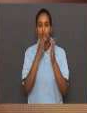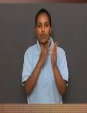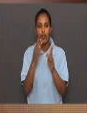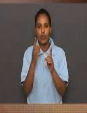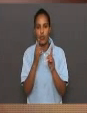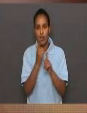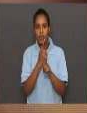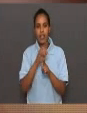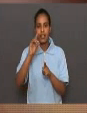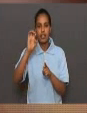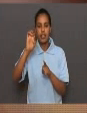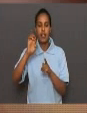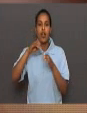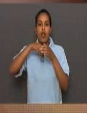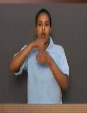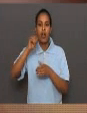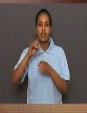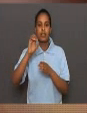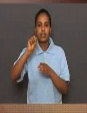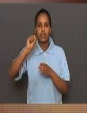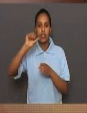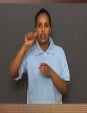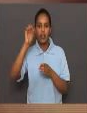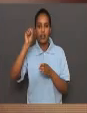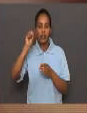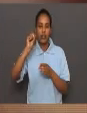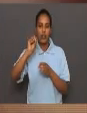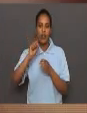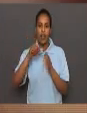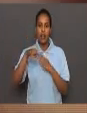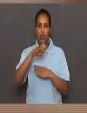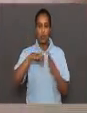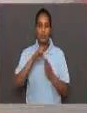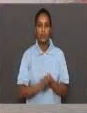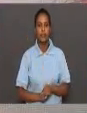to form a delocalized sea of electrons.